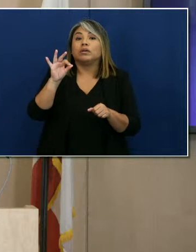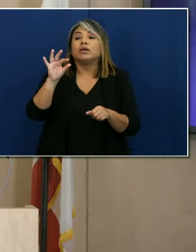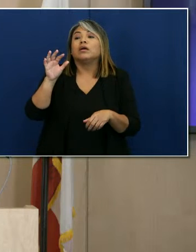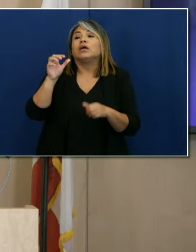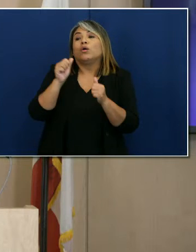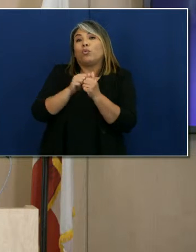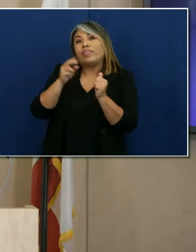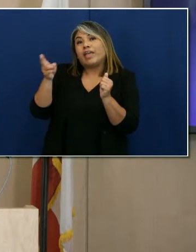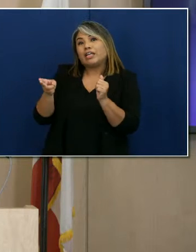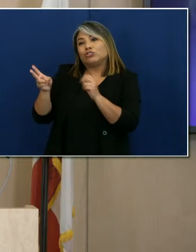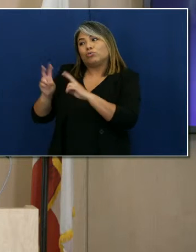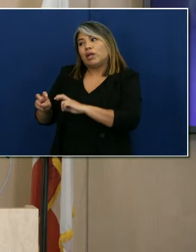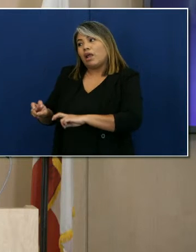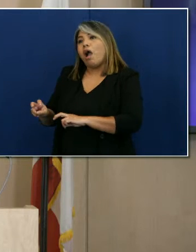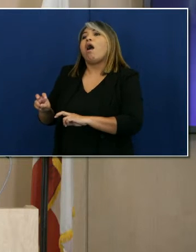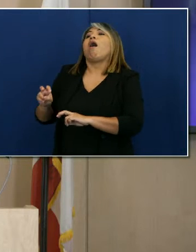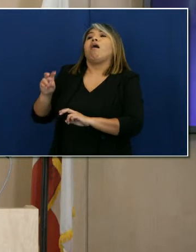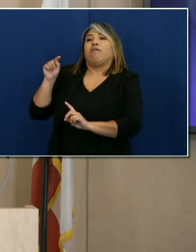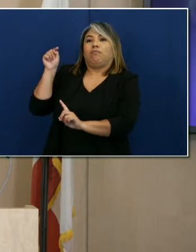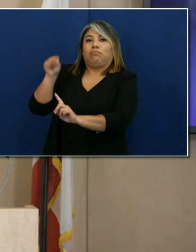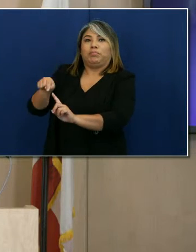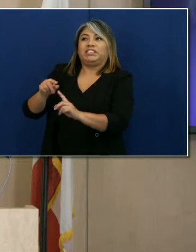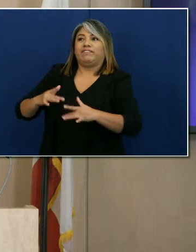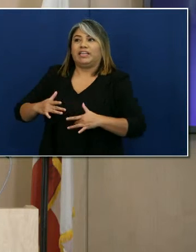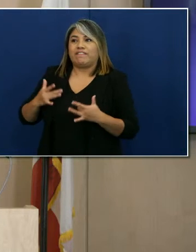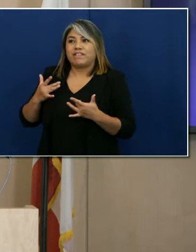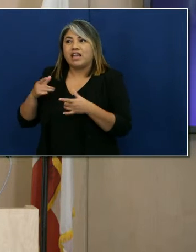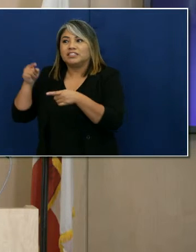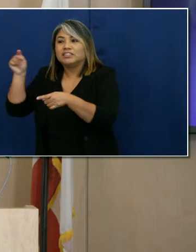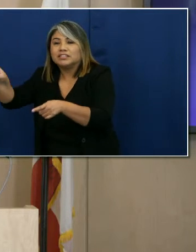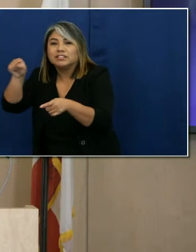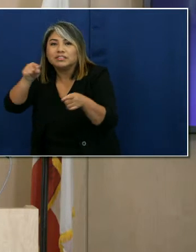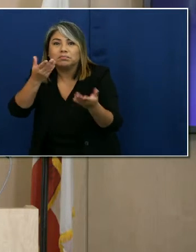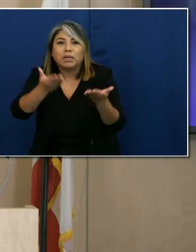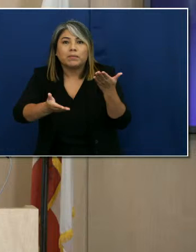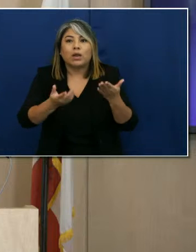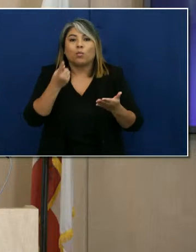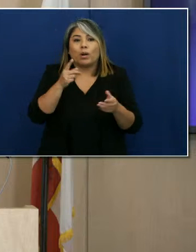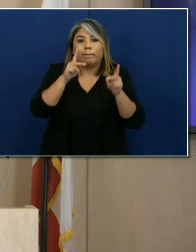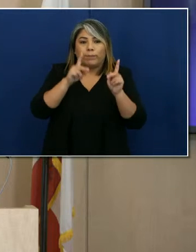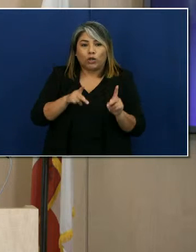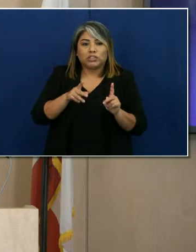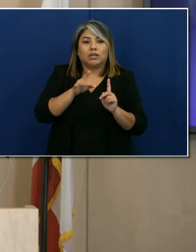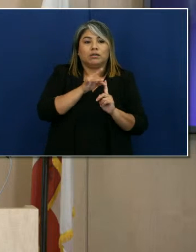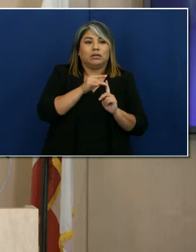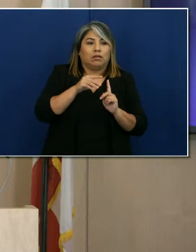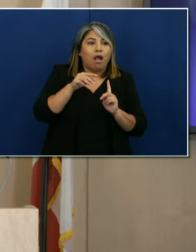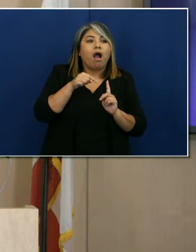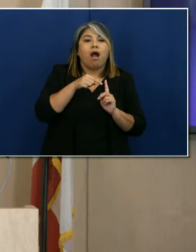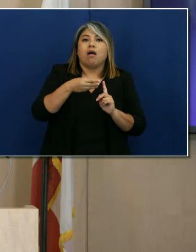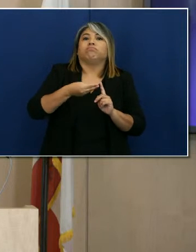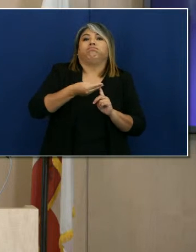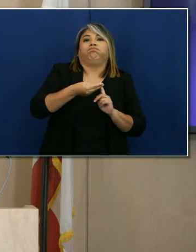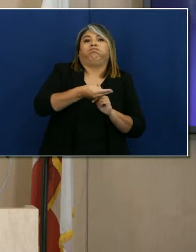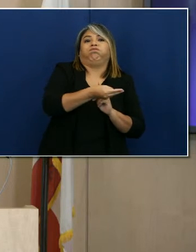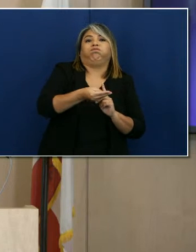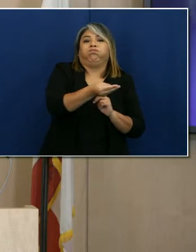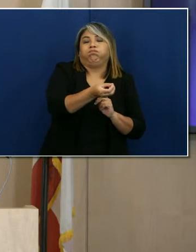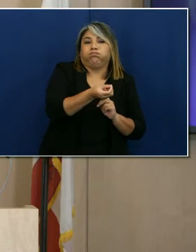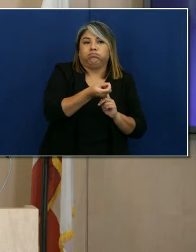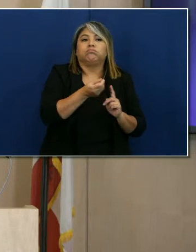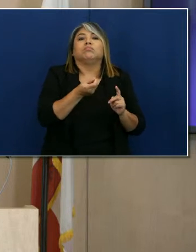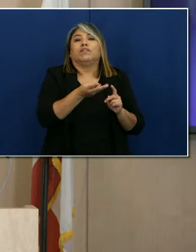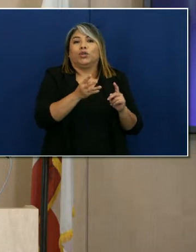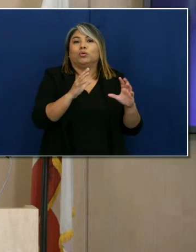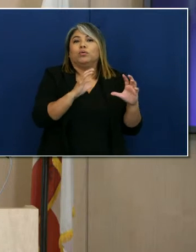history specific events in which it looks like perhaps one infectious person exposed a group of individuals.